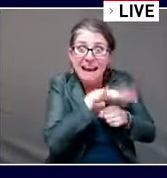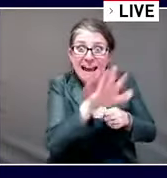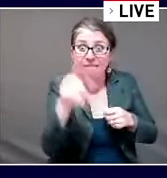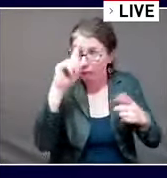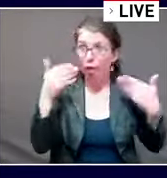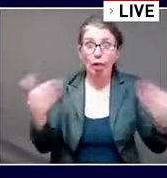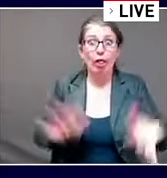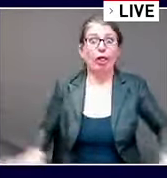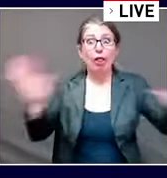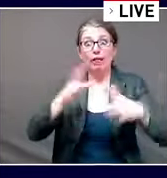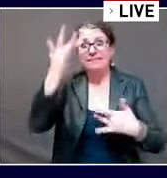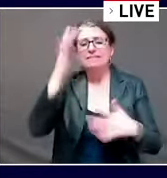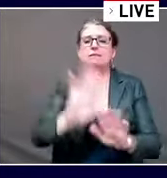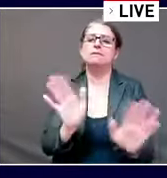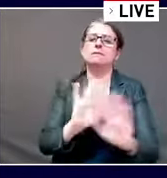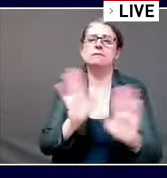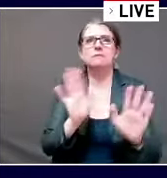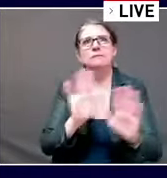part today.